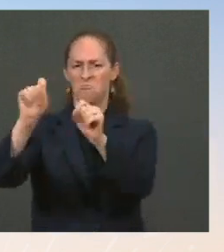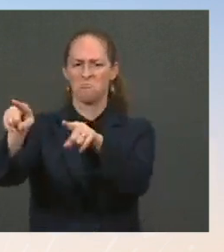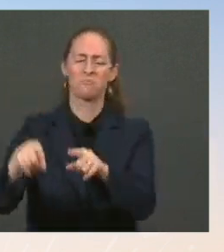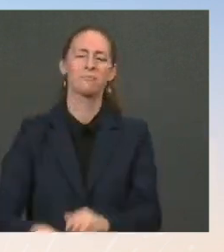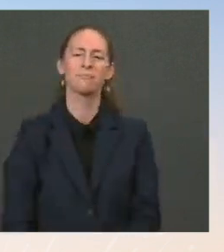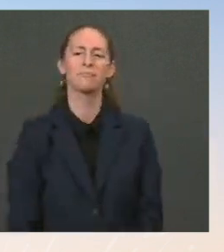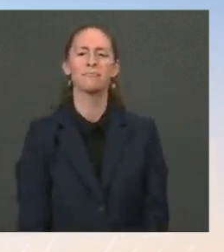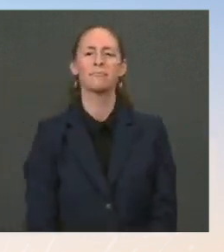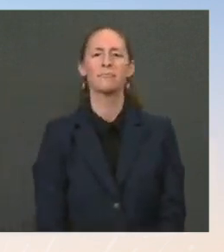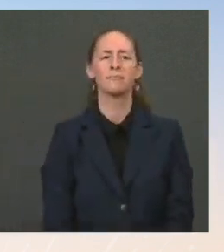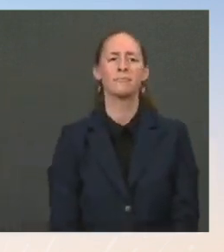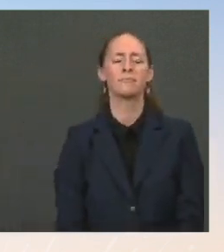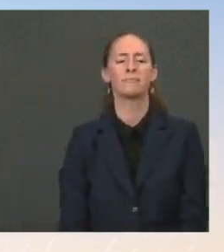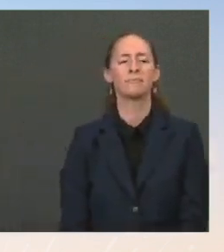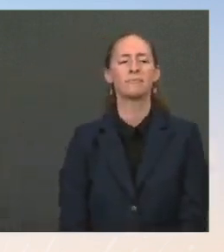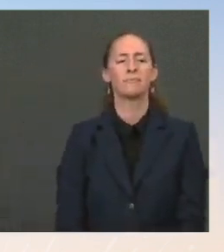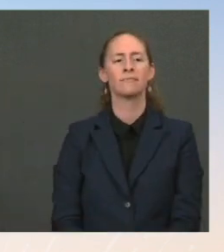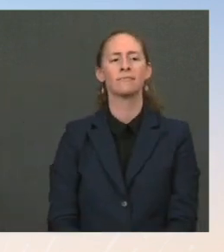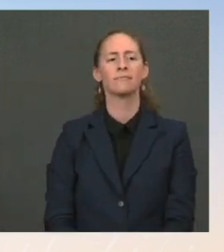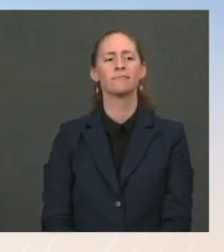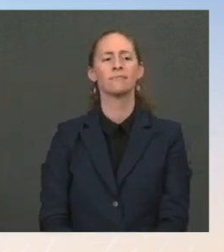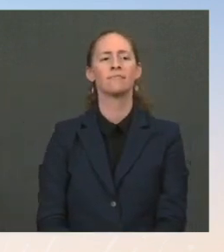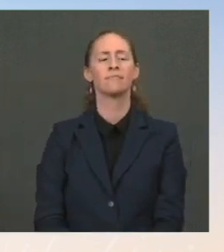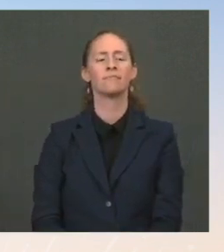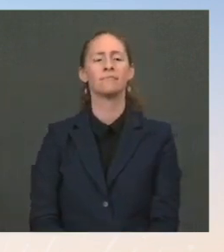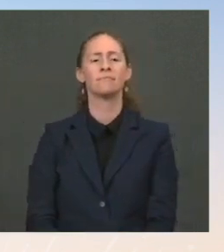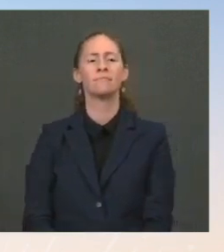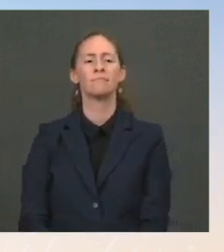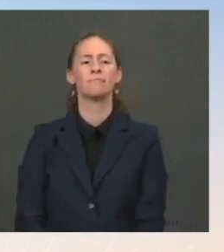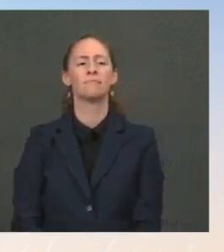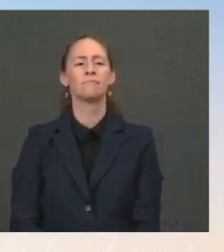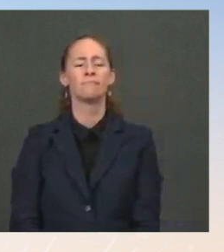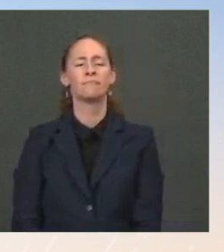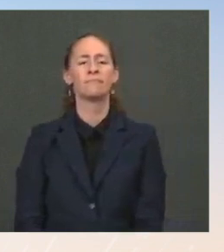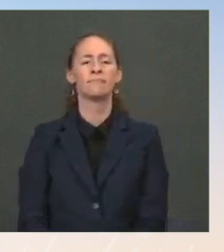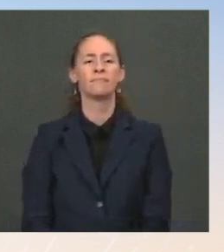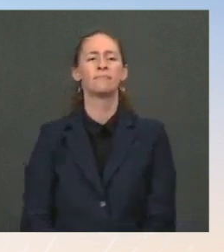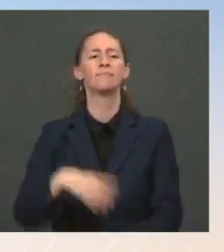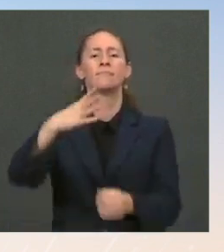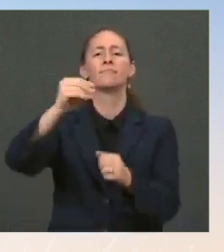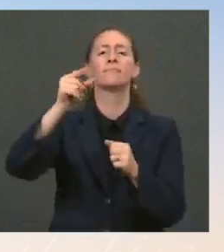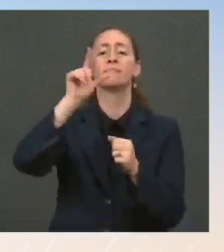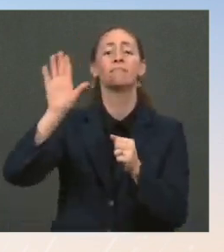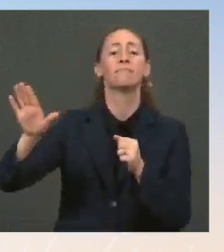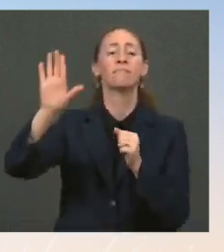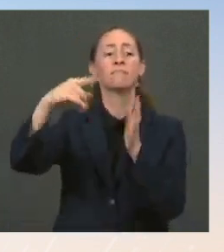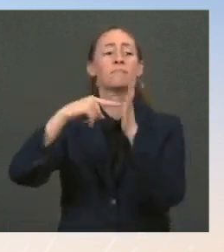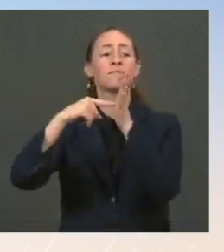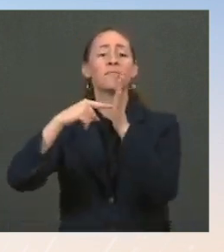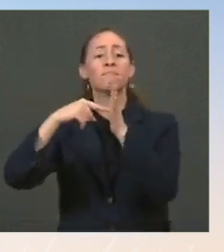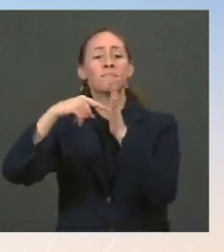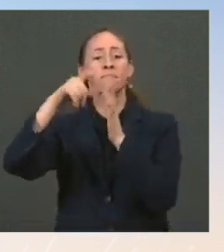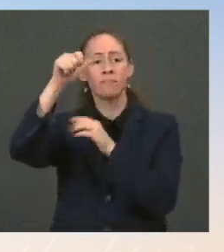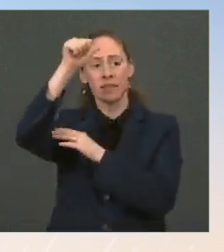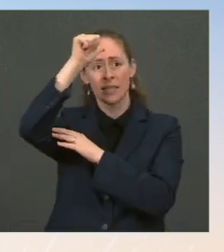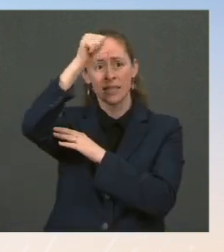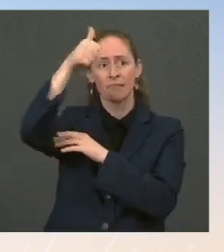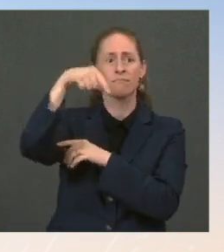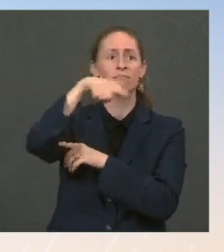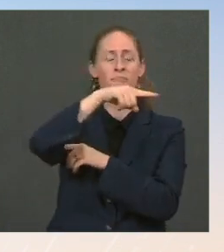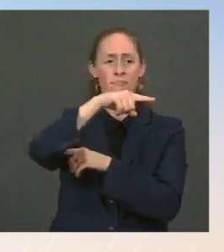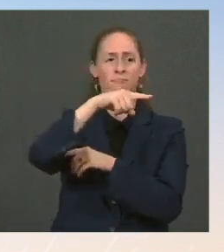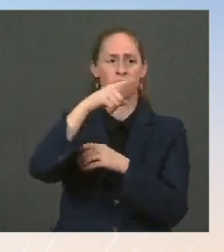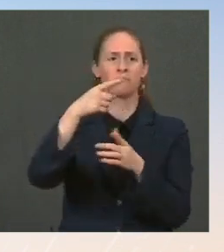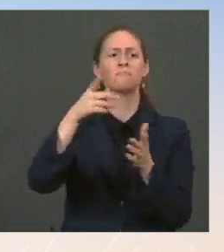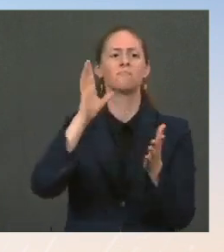the representatives of Mr. Garcetti in terms of his attendance. Just to follow up, this is exactly what